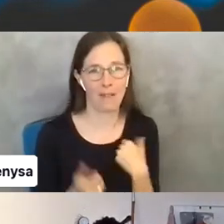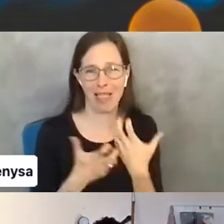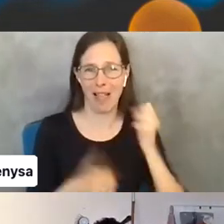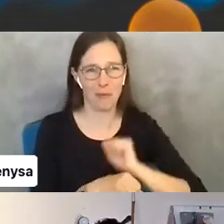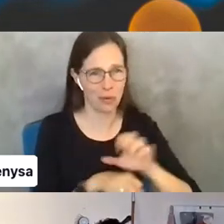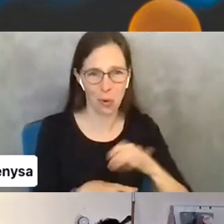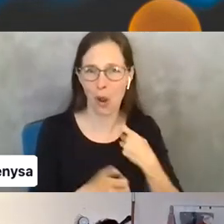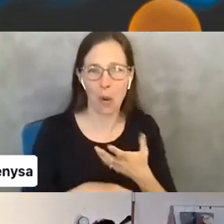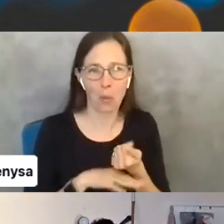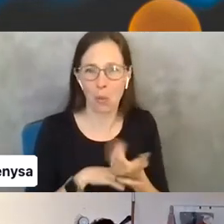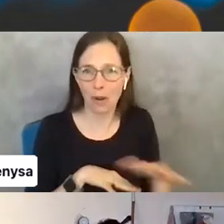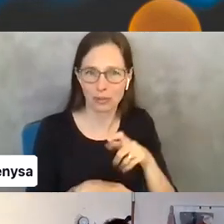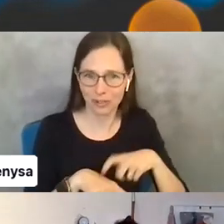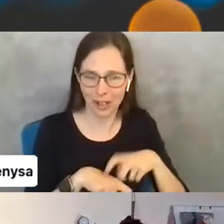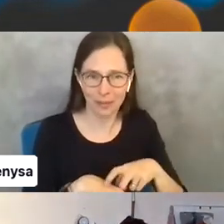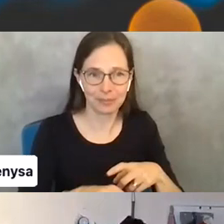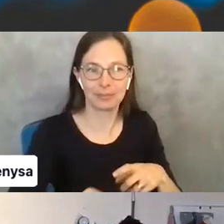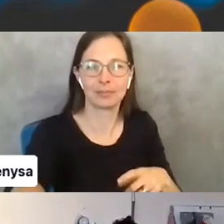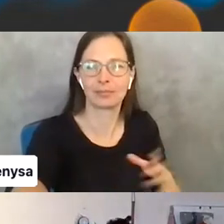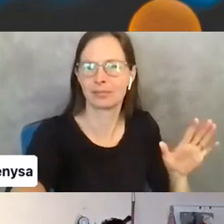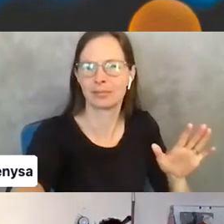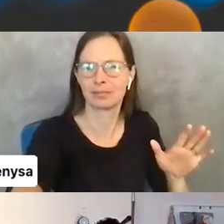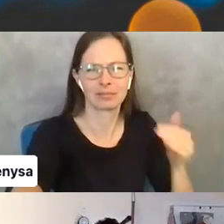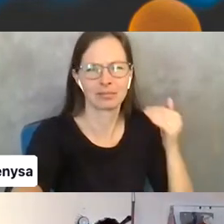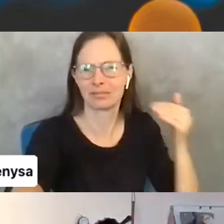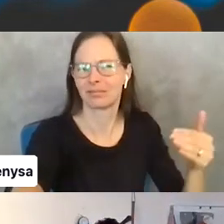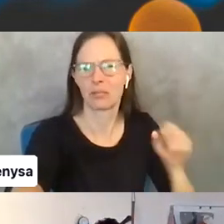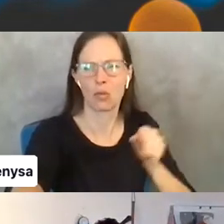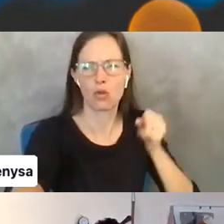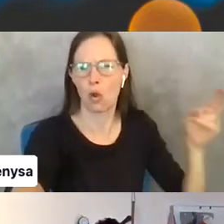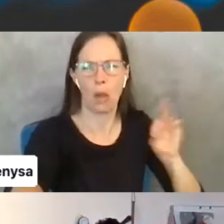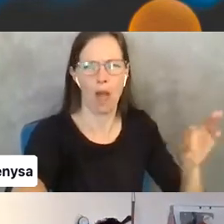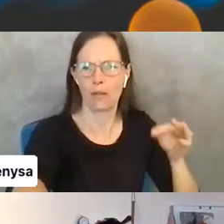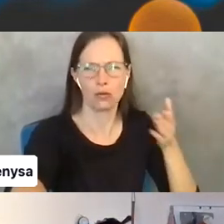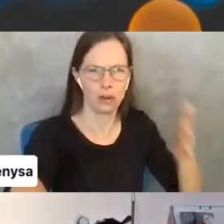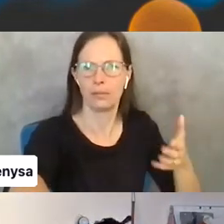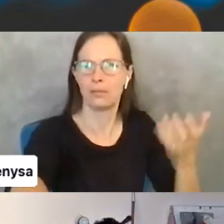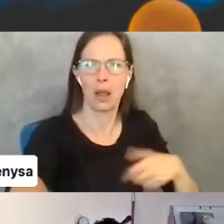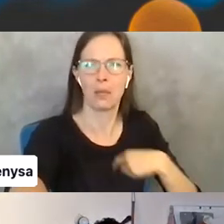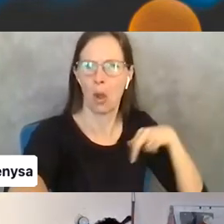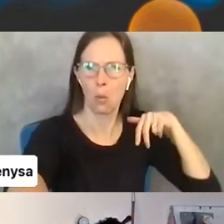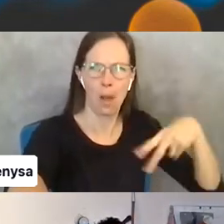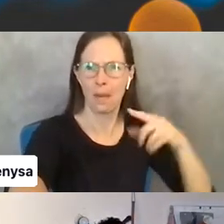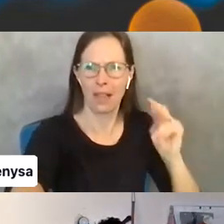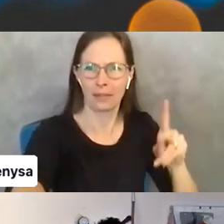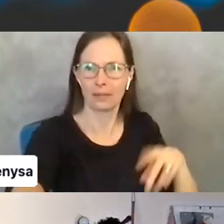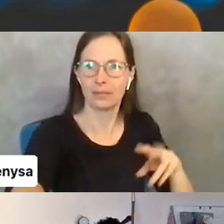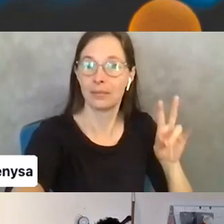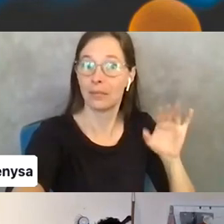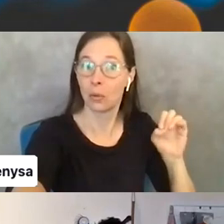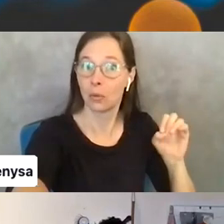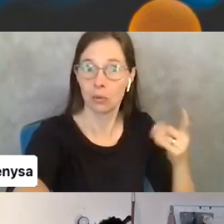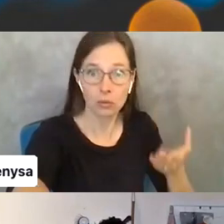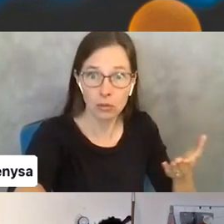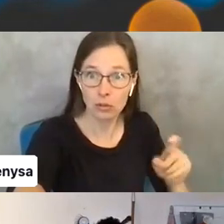waste any more time. Throw me off the starboard bow. Make me walk the plank. Vico, are you in the